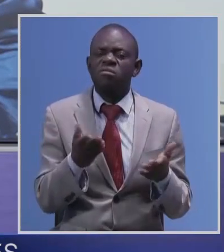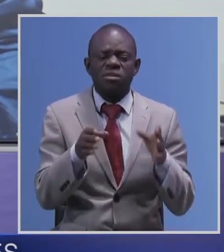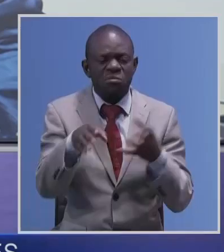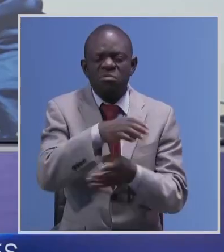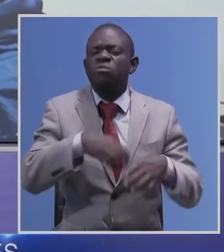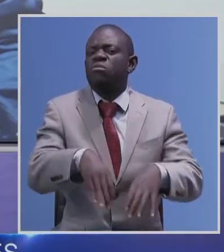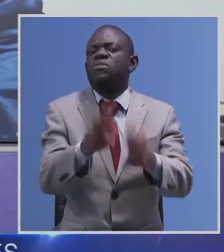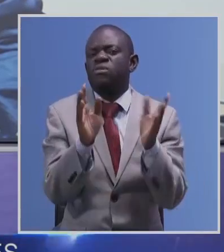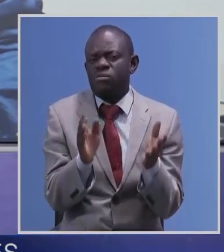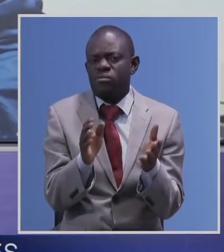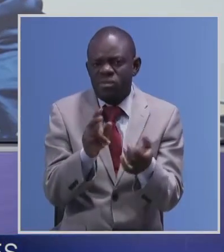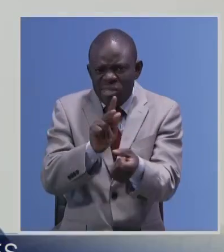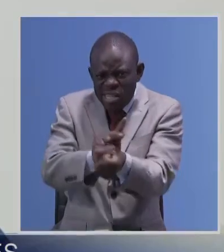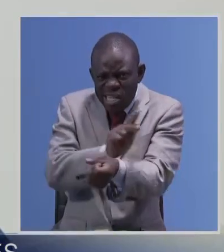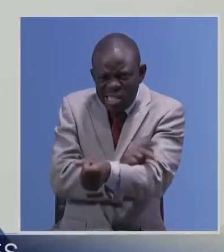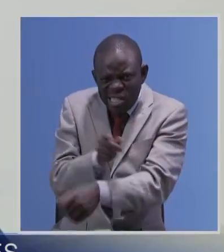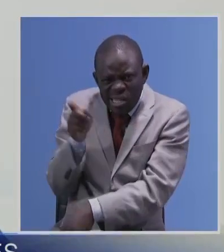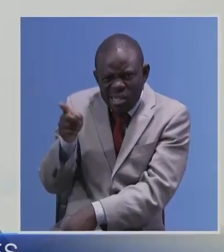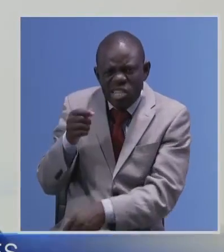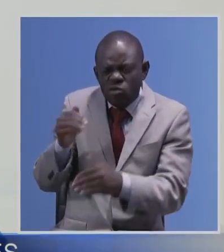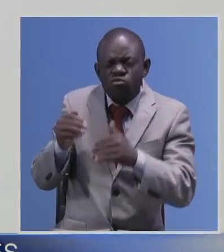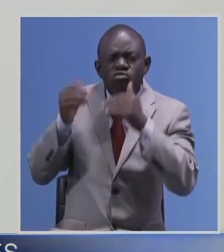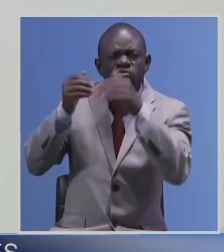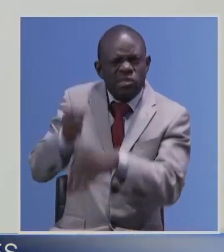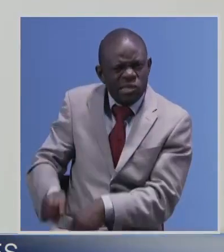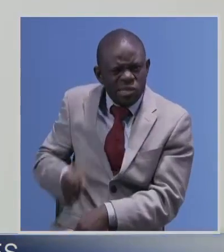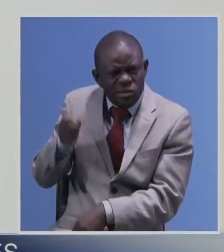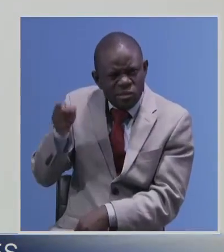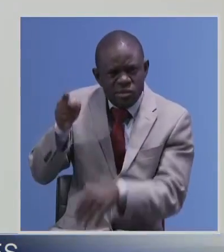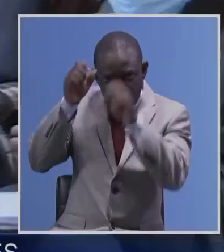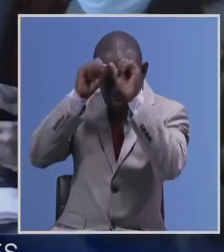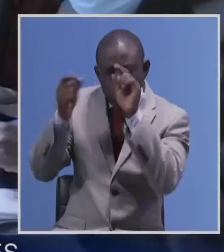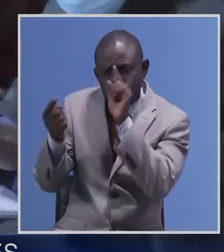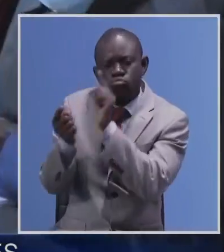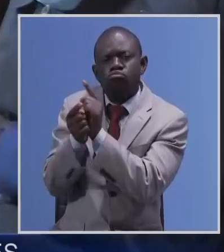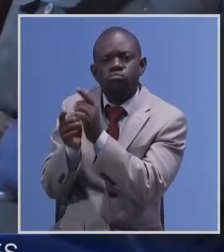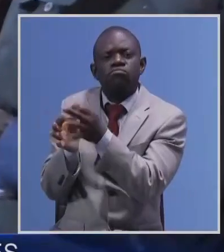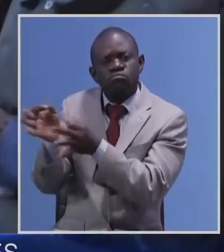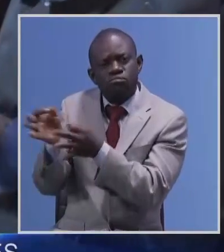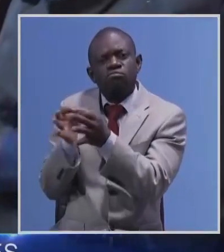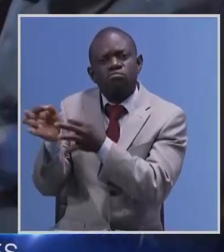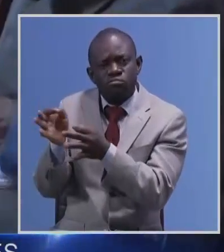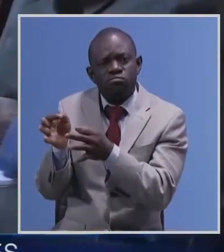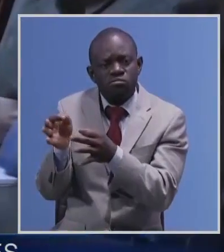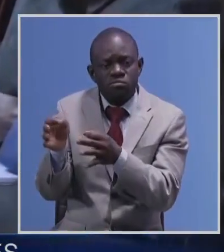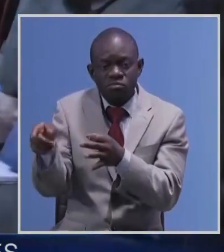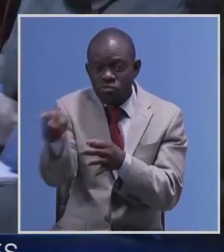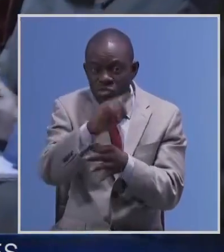dare military officers. Let me say that we have said